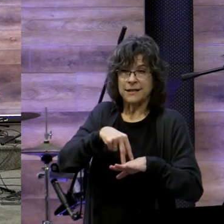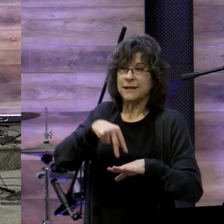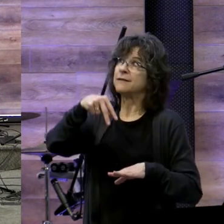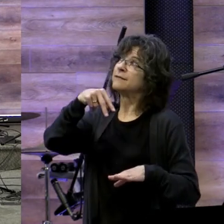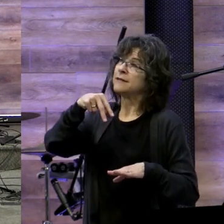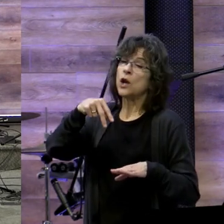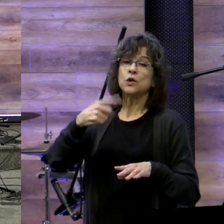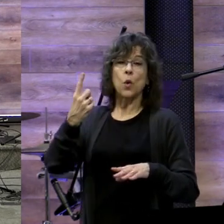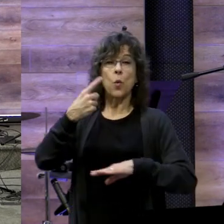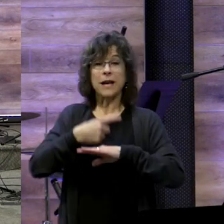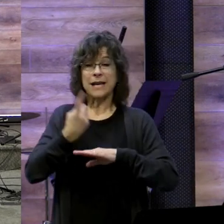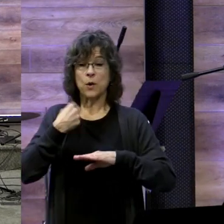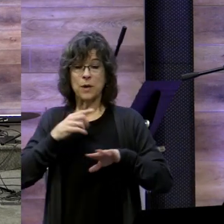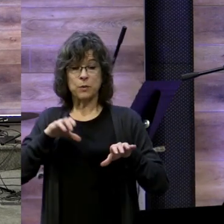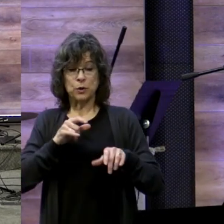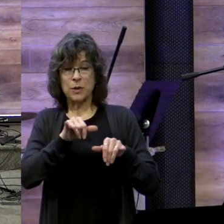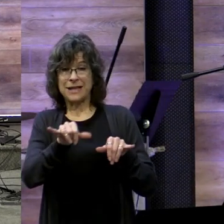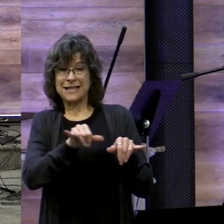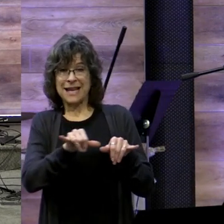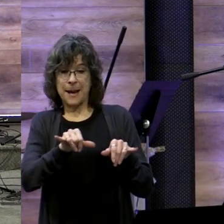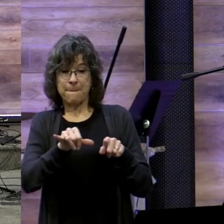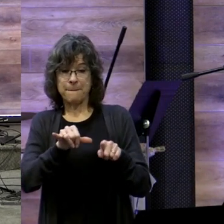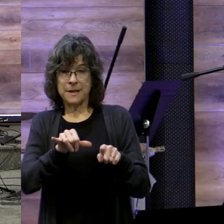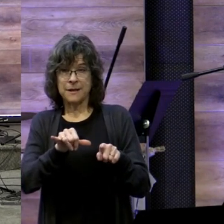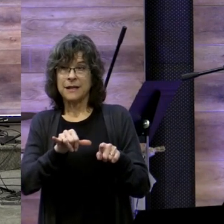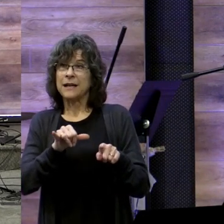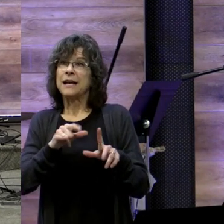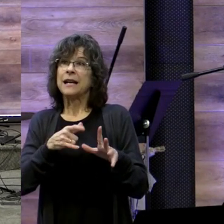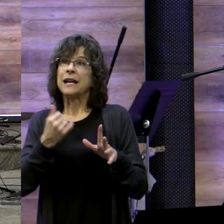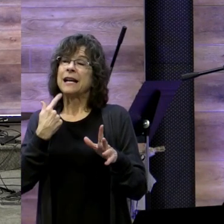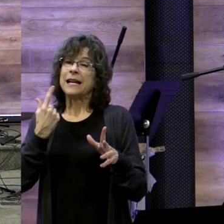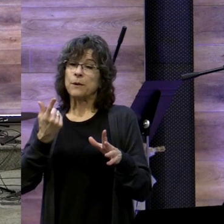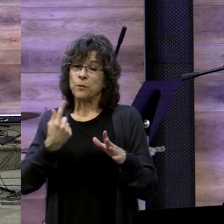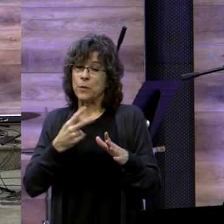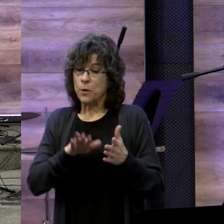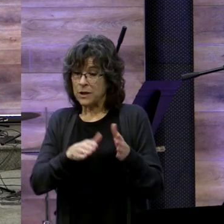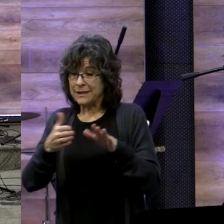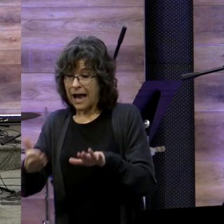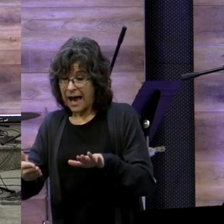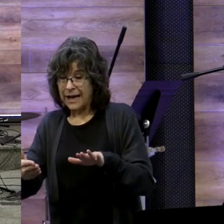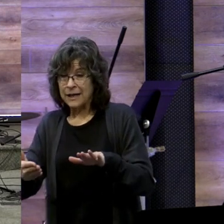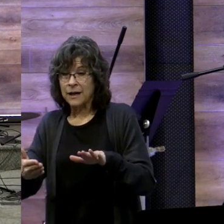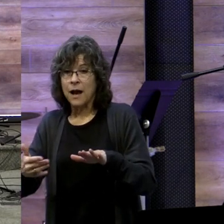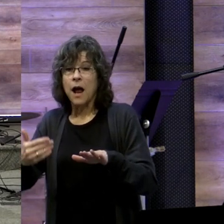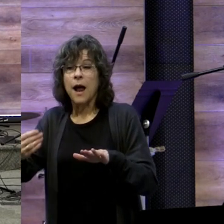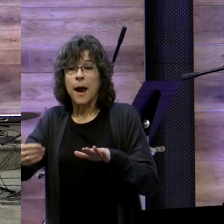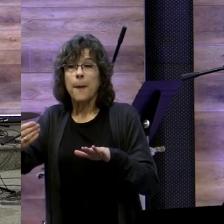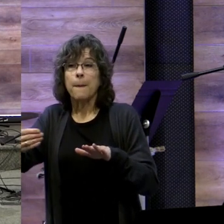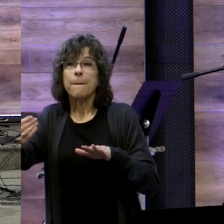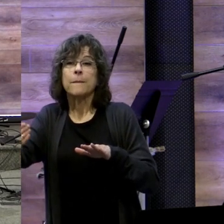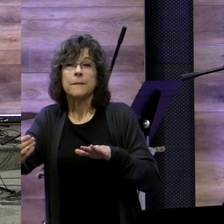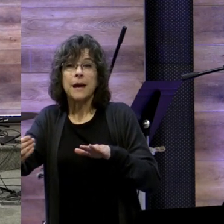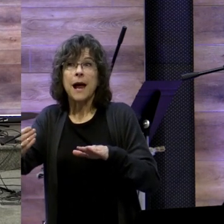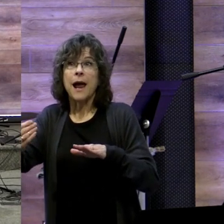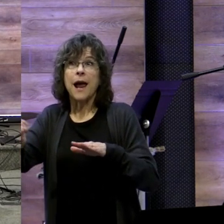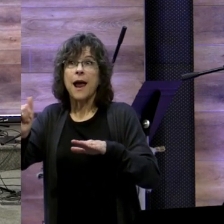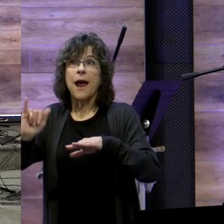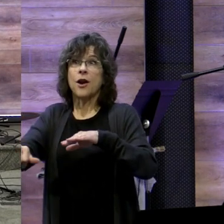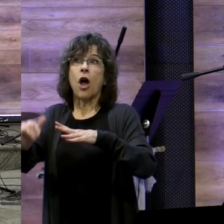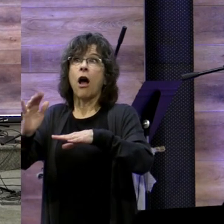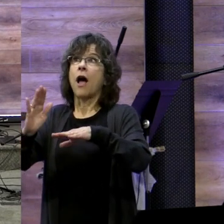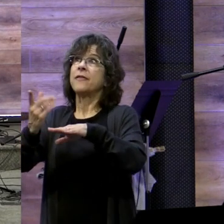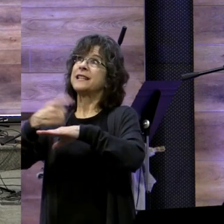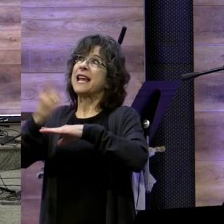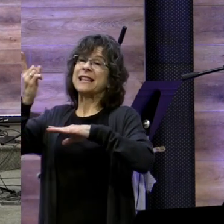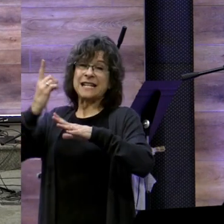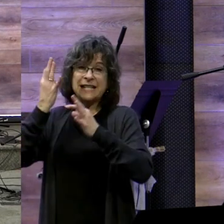we will die if Jesus tarries in his return, but then we will be raised with new bodies. And that